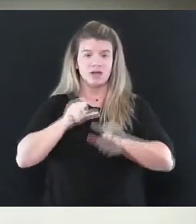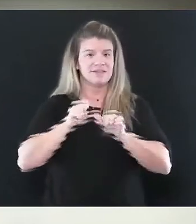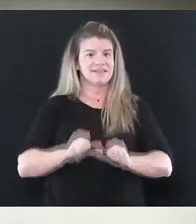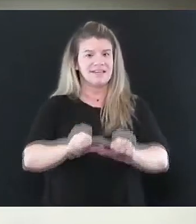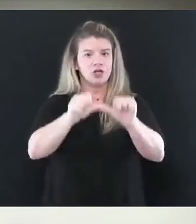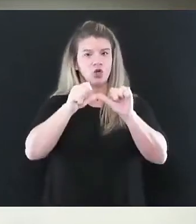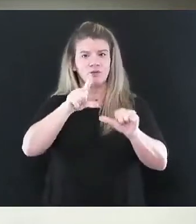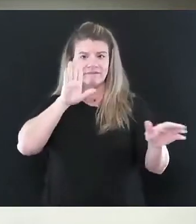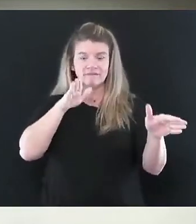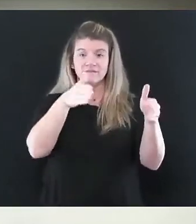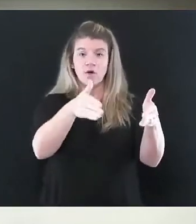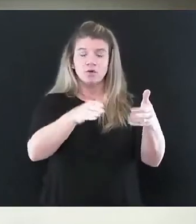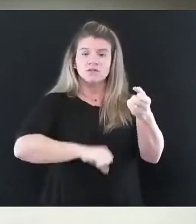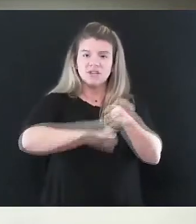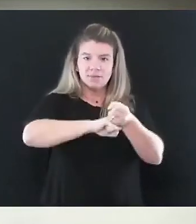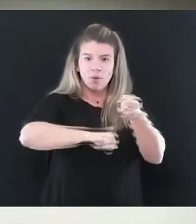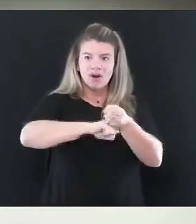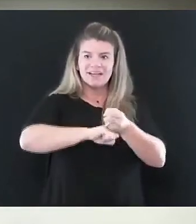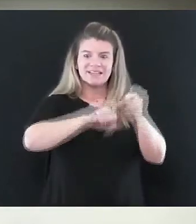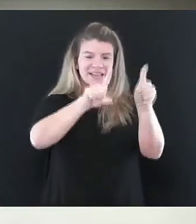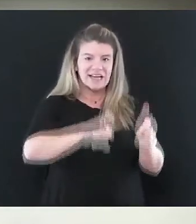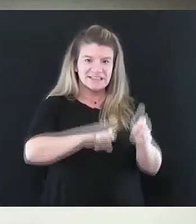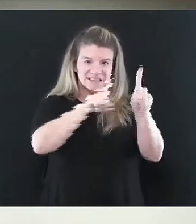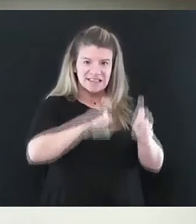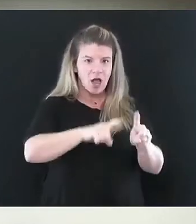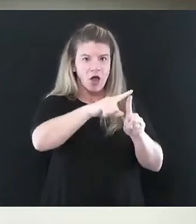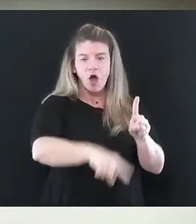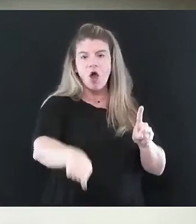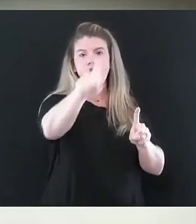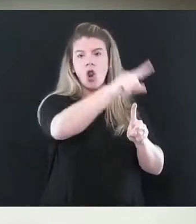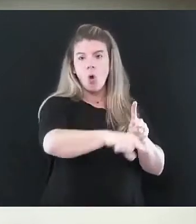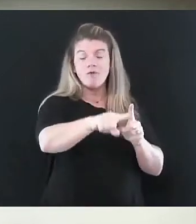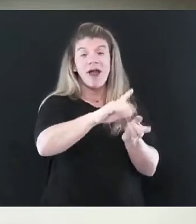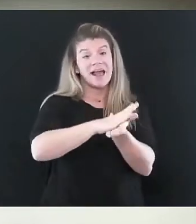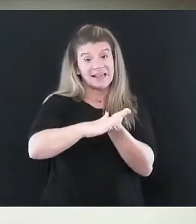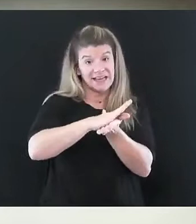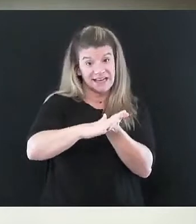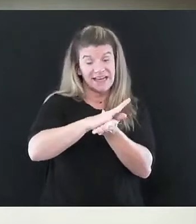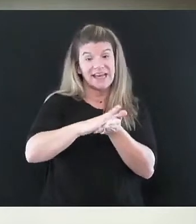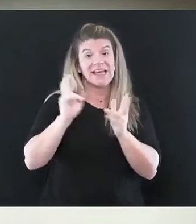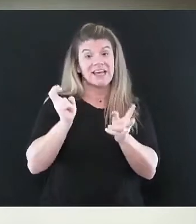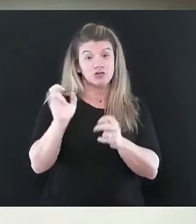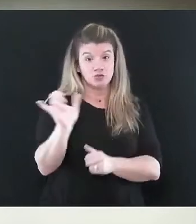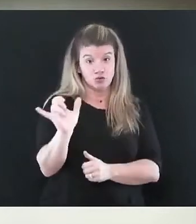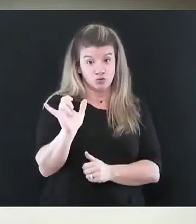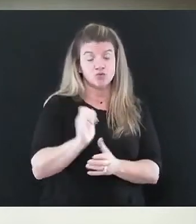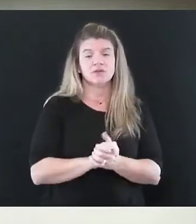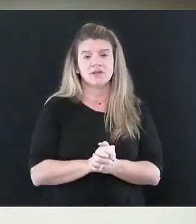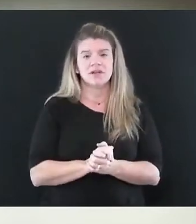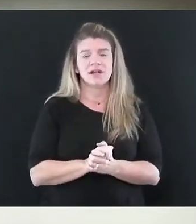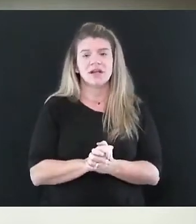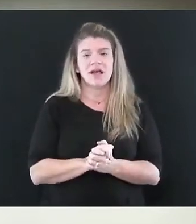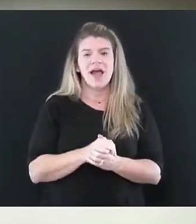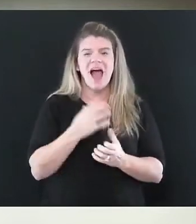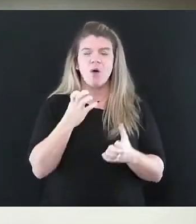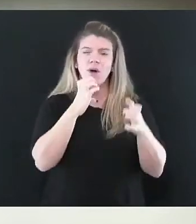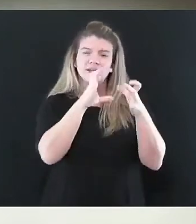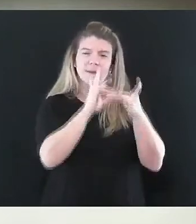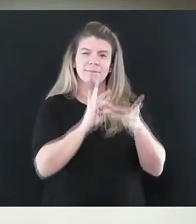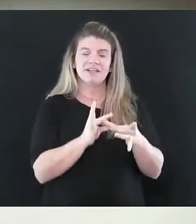focused on supporting testing initiatives as well as sanitization efforts. Just to highlight a couple